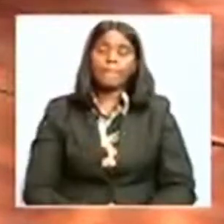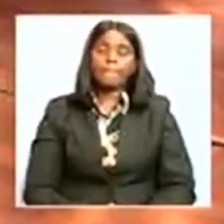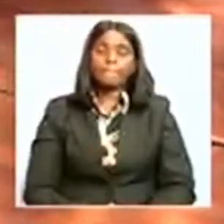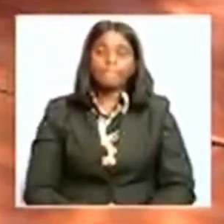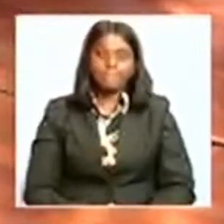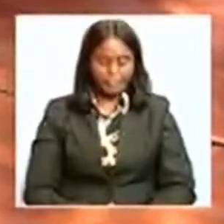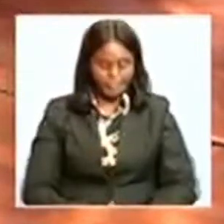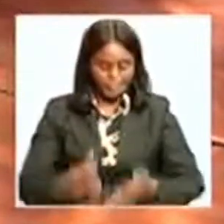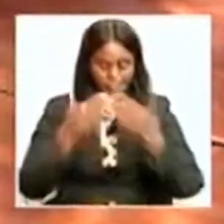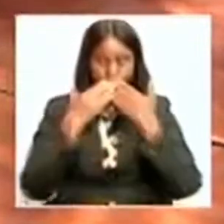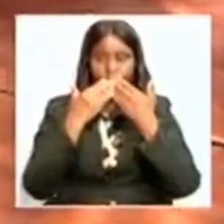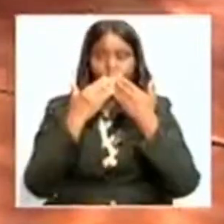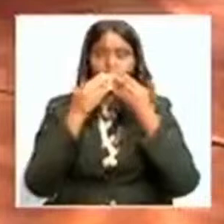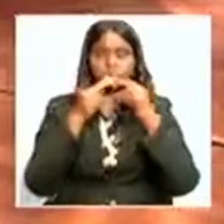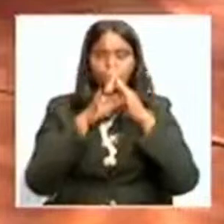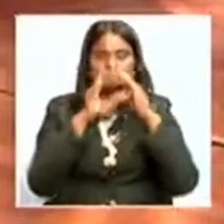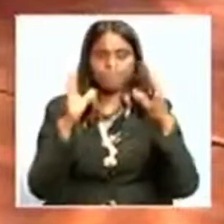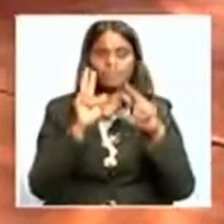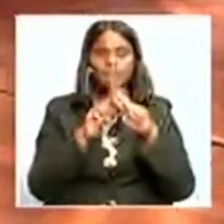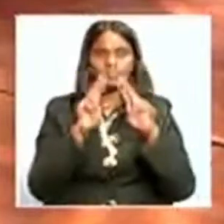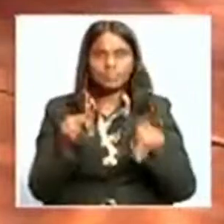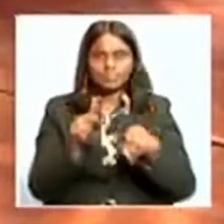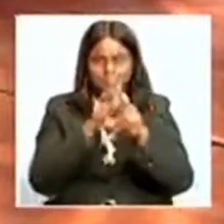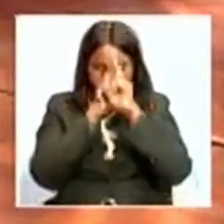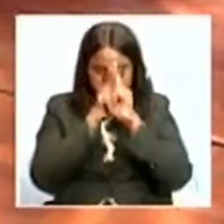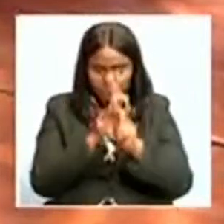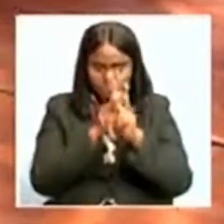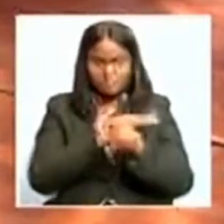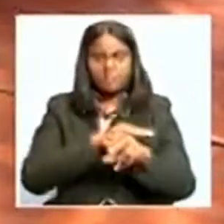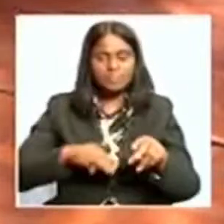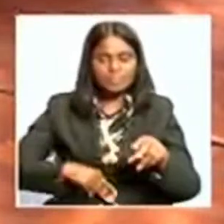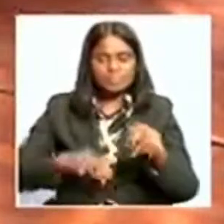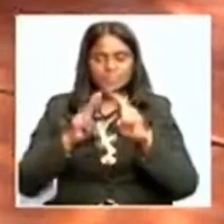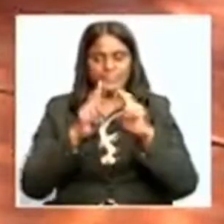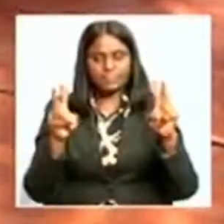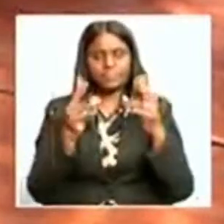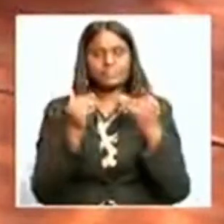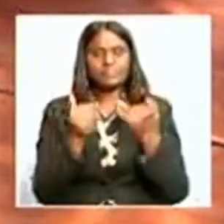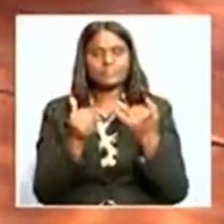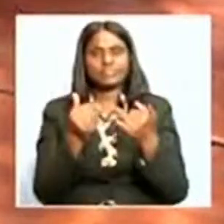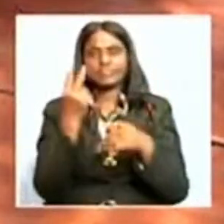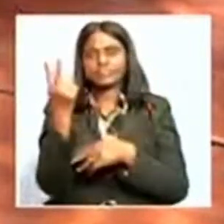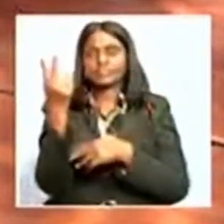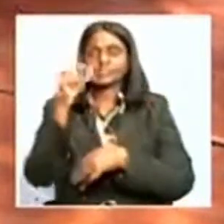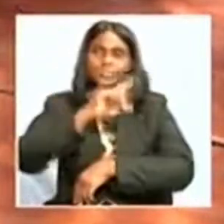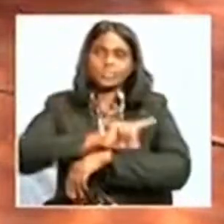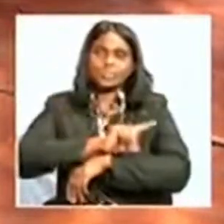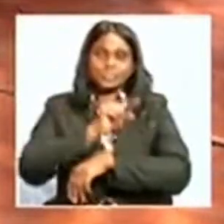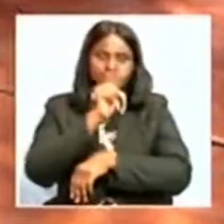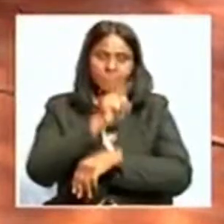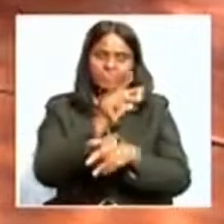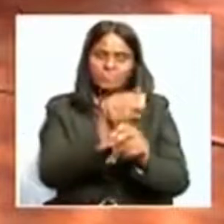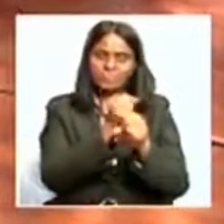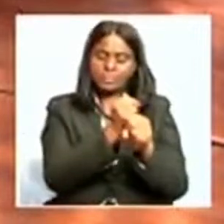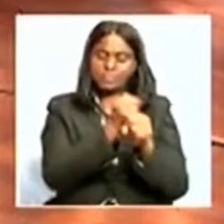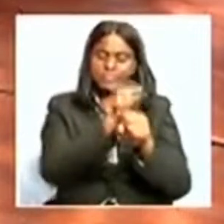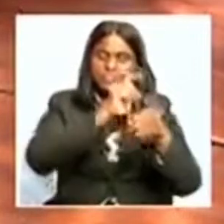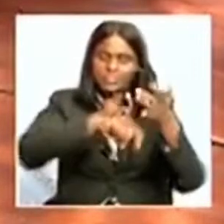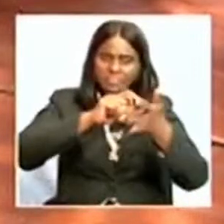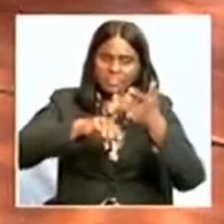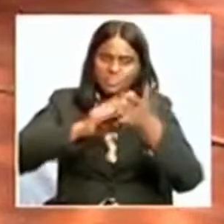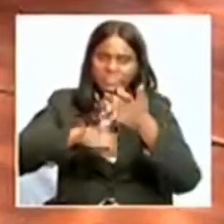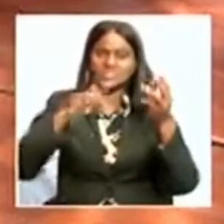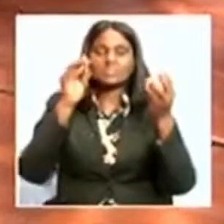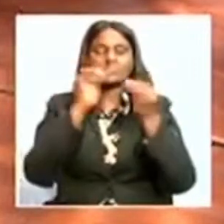Thank you so much, Chair. Thank you so much, Honorable Member. So the 2 days, this withholding tax is actually